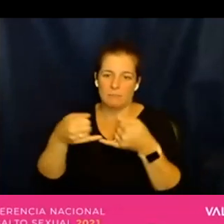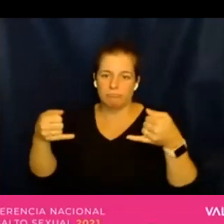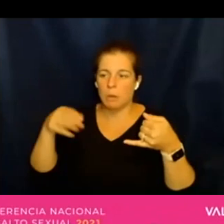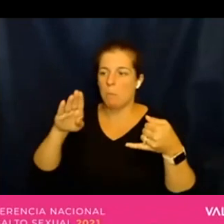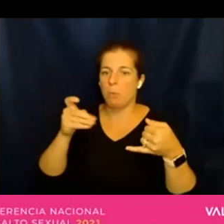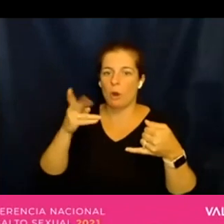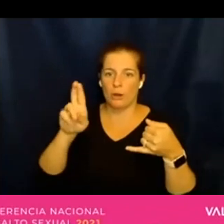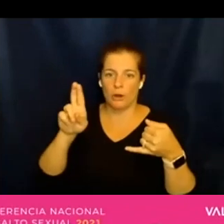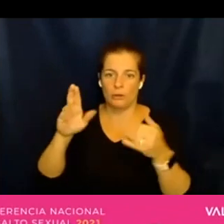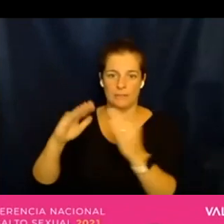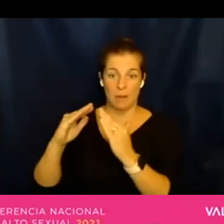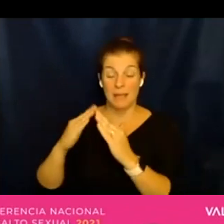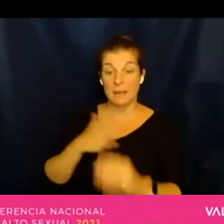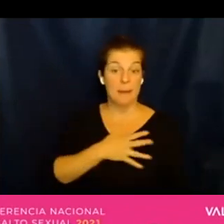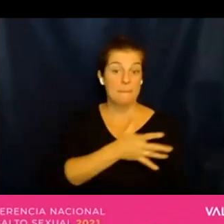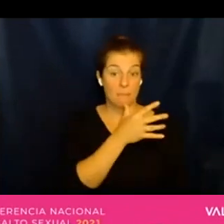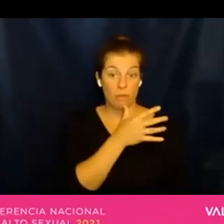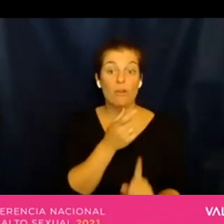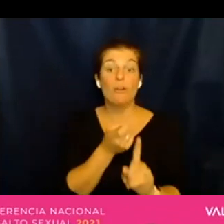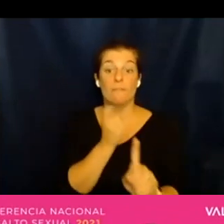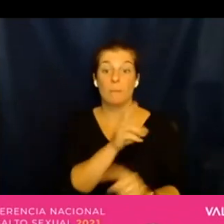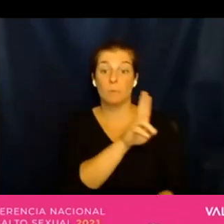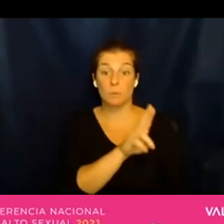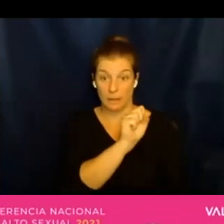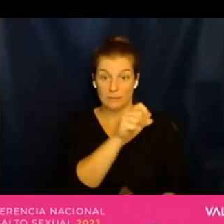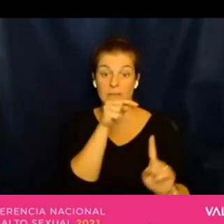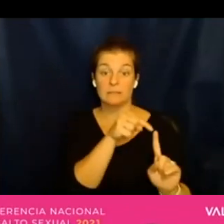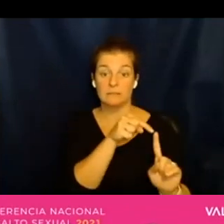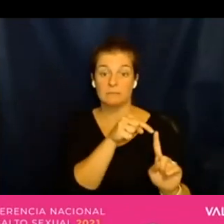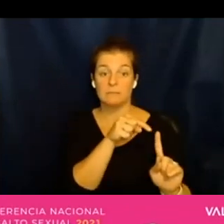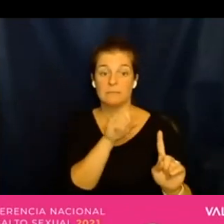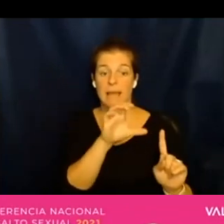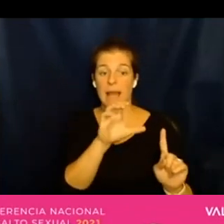parents were my mother was from the United States, from Calexico.